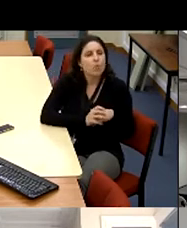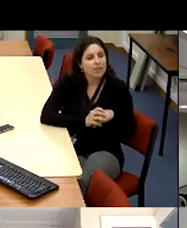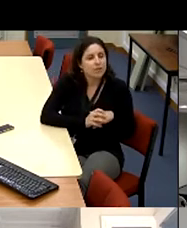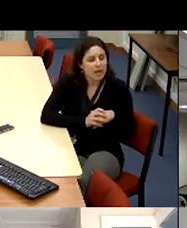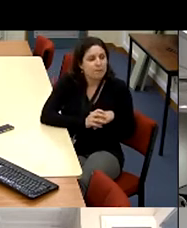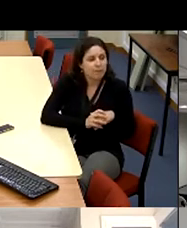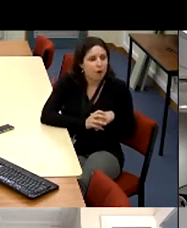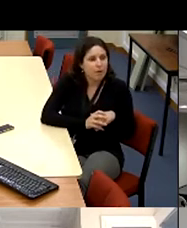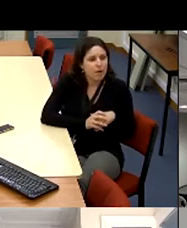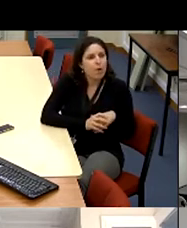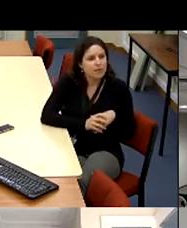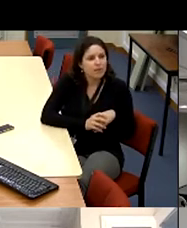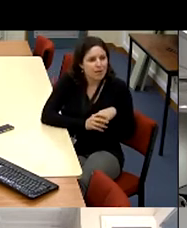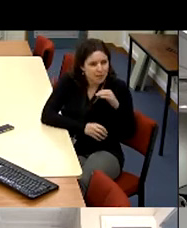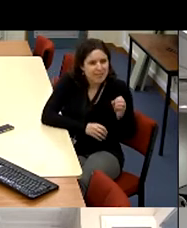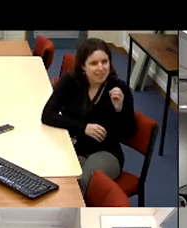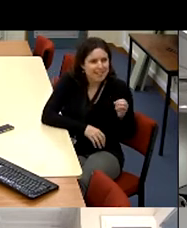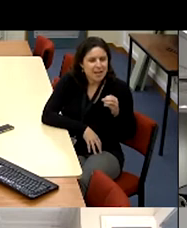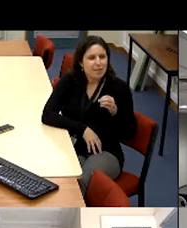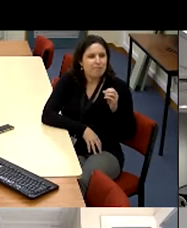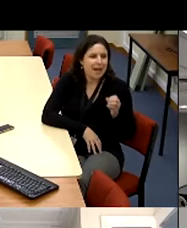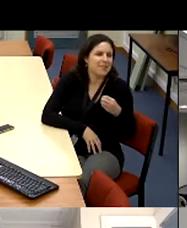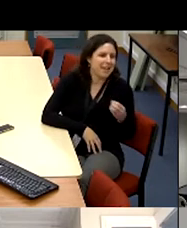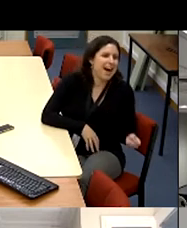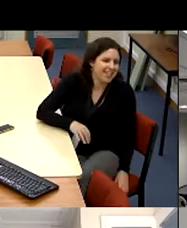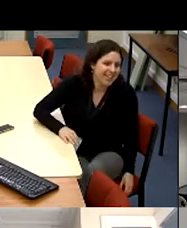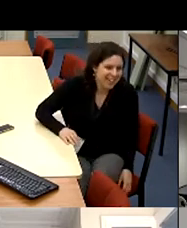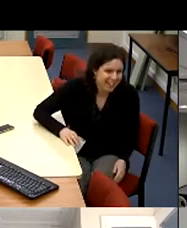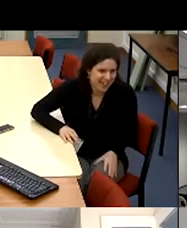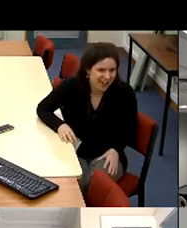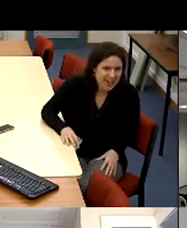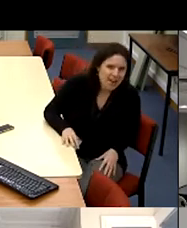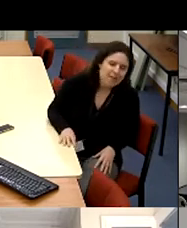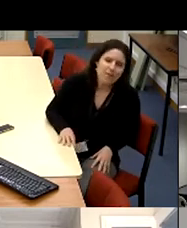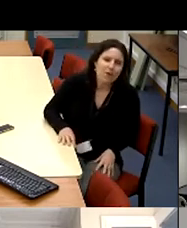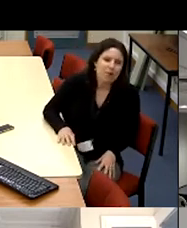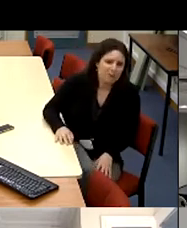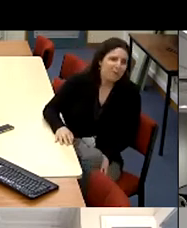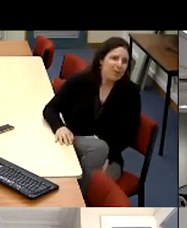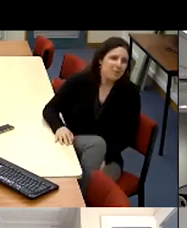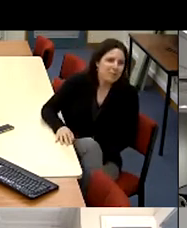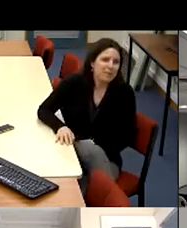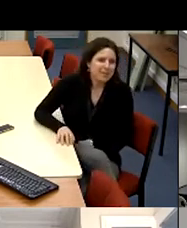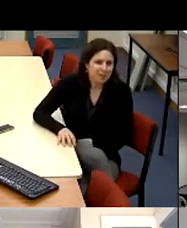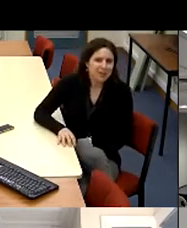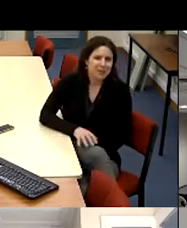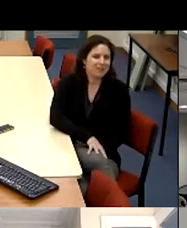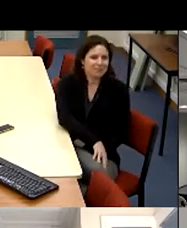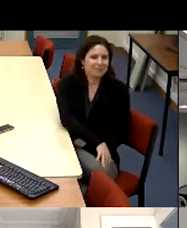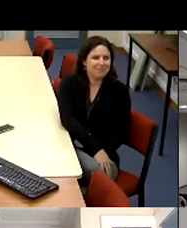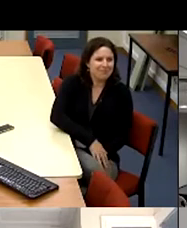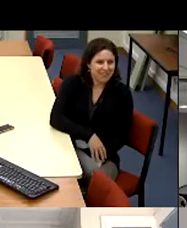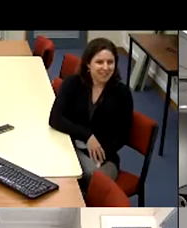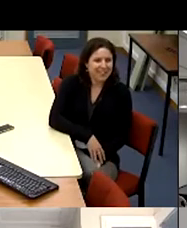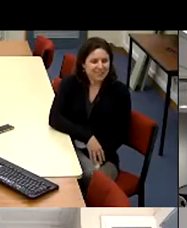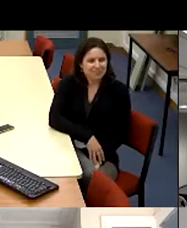about where do you come from was a constant pain in the ass, you know, where do you really for the majority of the people I spoke